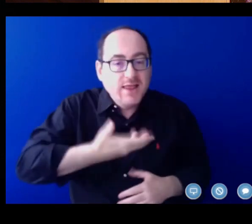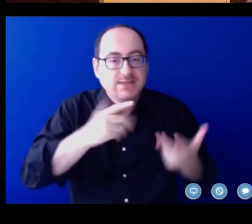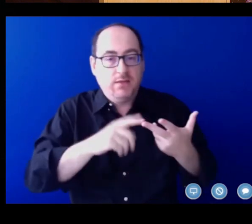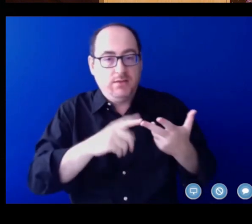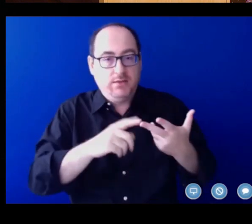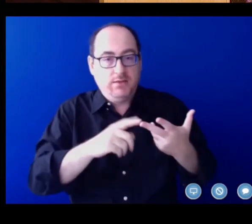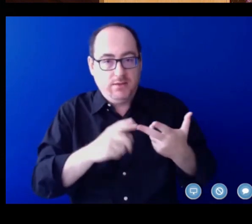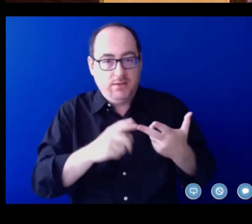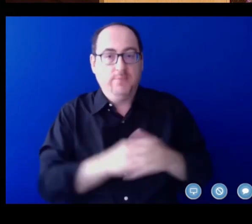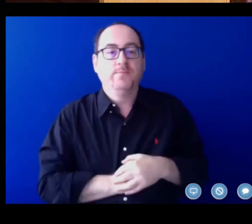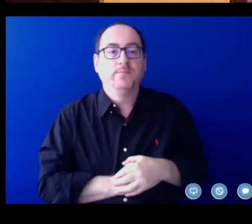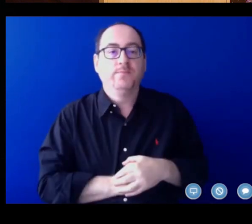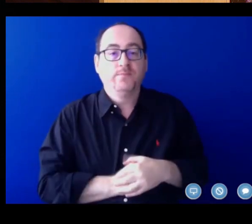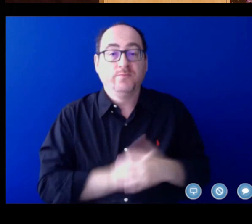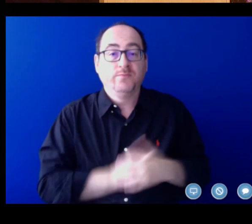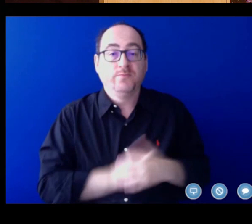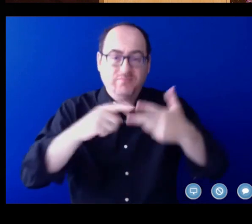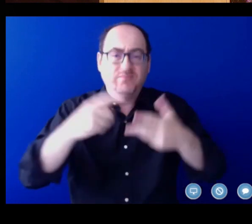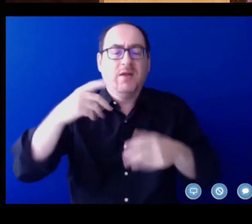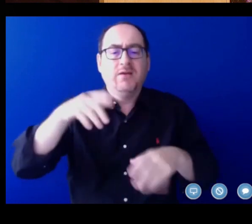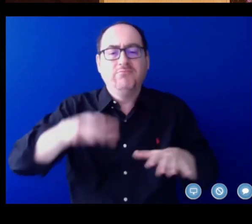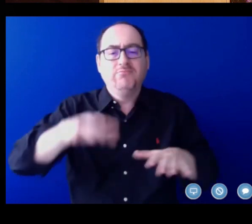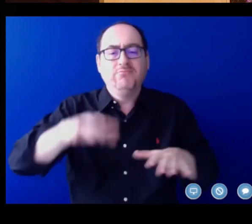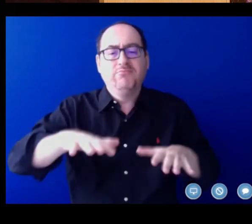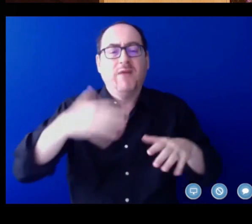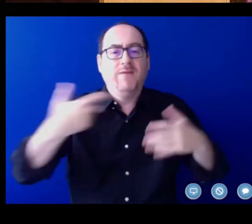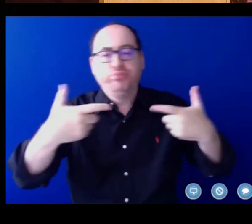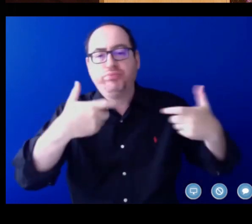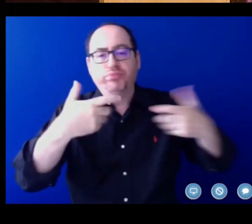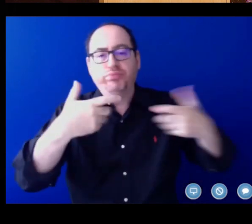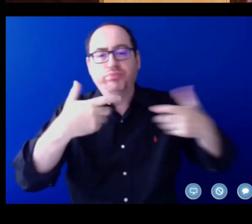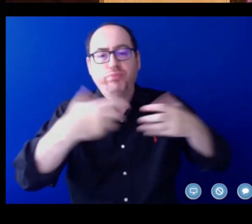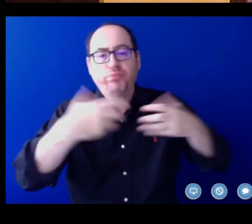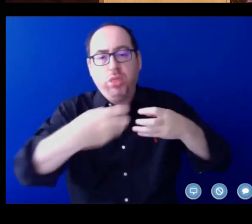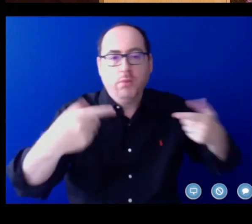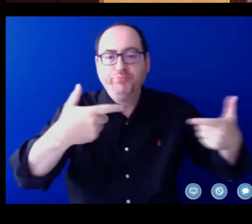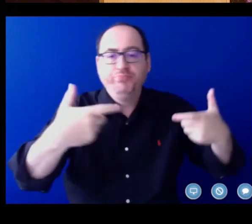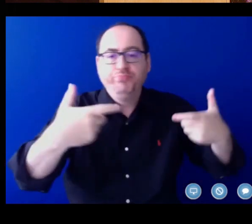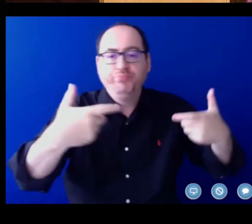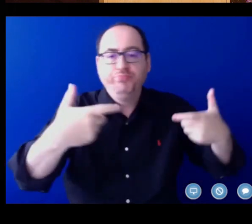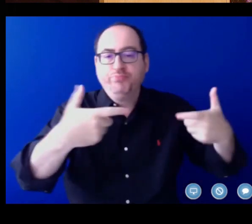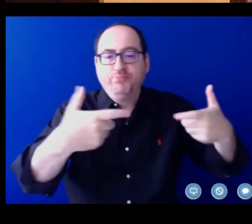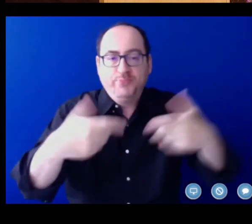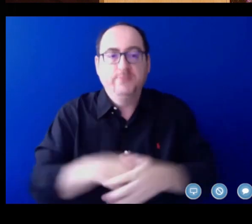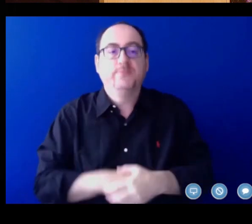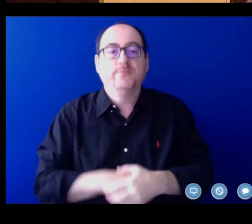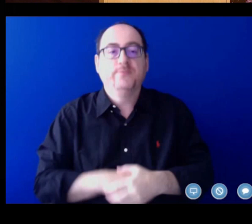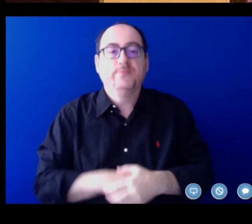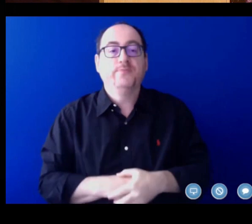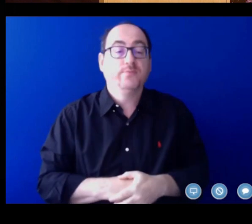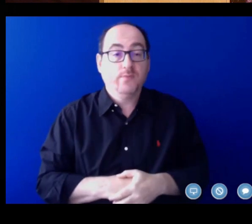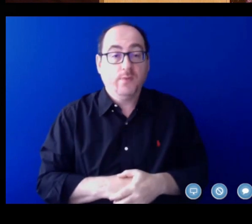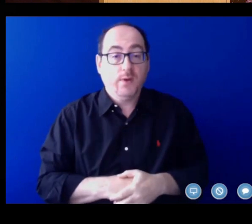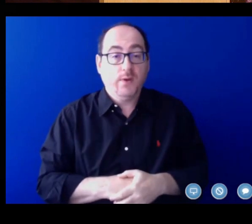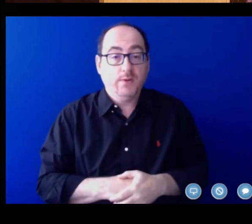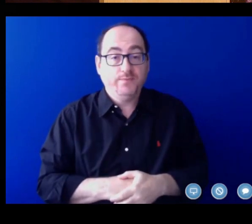remember that 85% of the world's refugees are being hosted in the developing world. They're not in Europe and they're not in Australia. We need to think